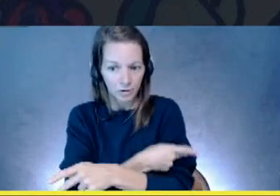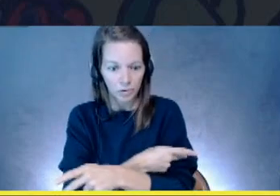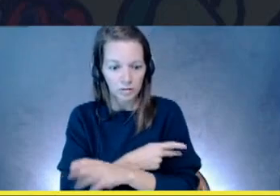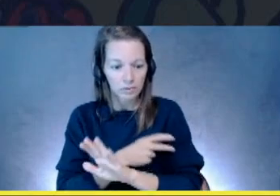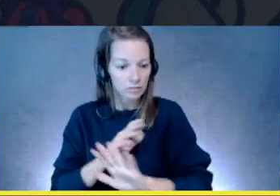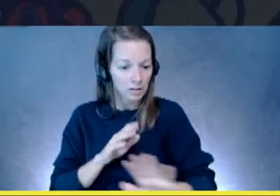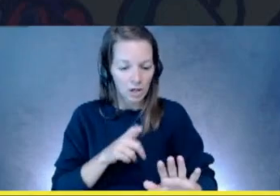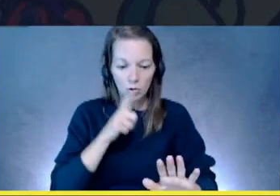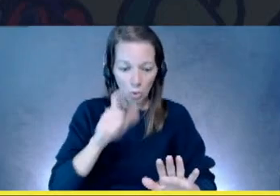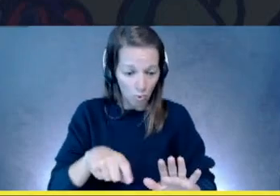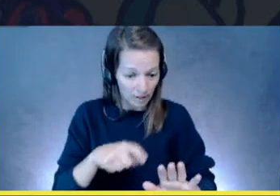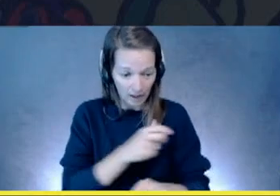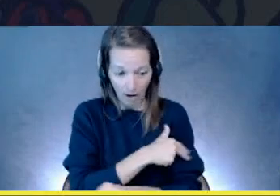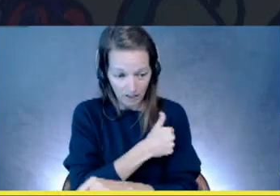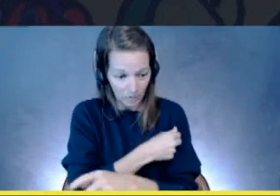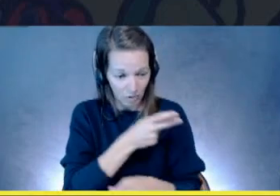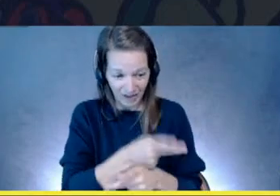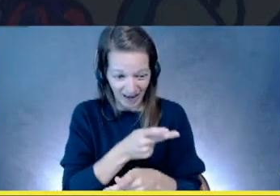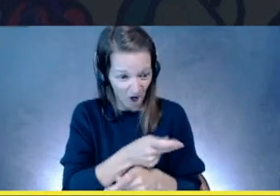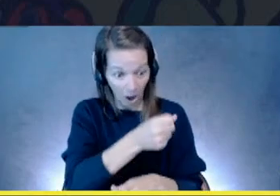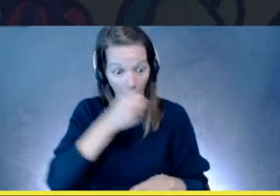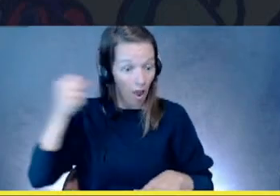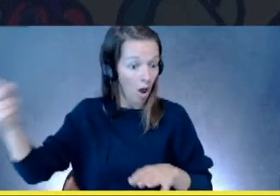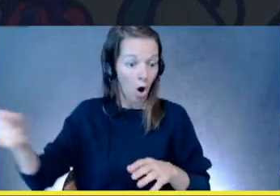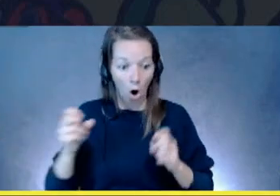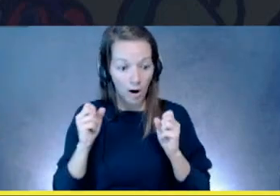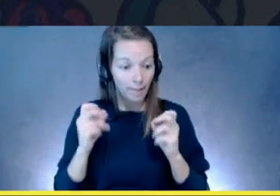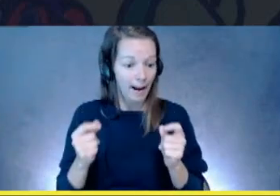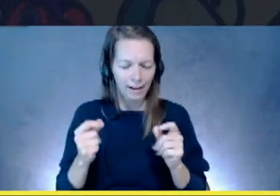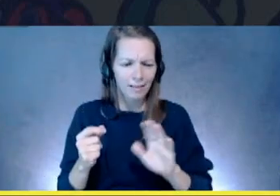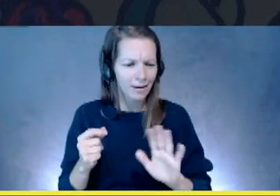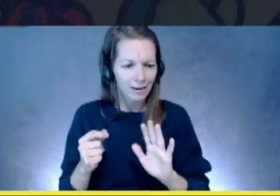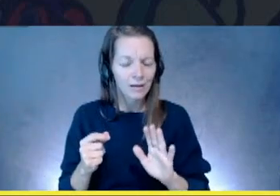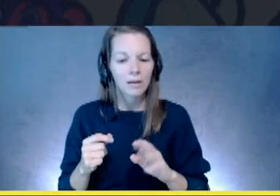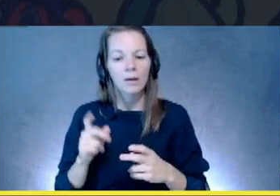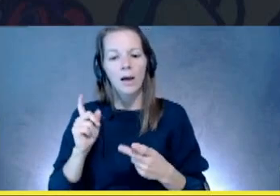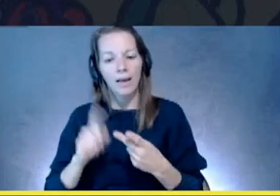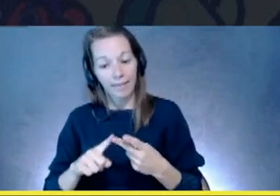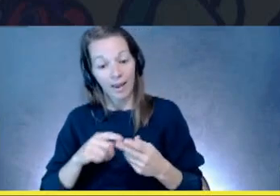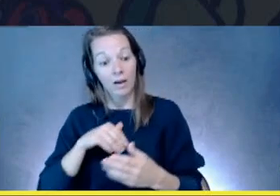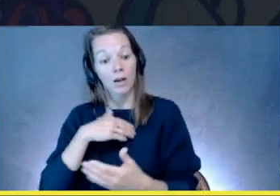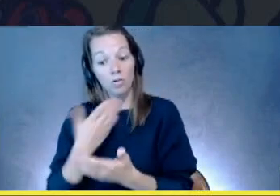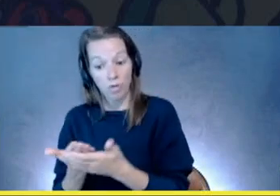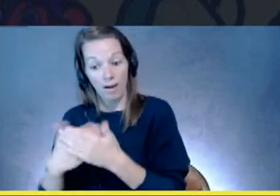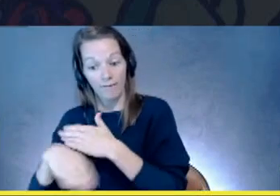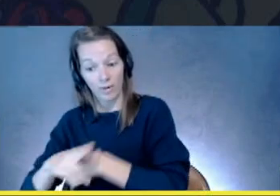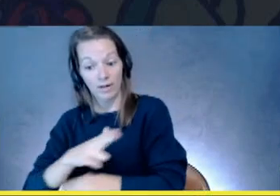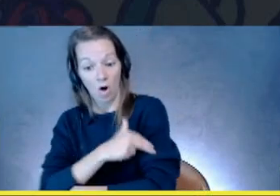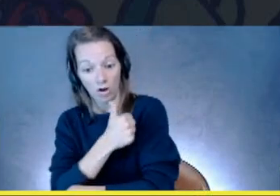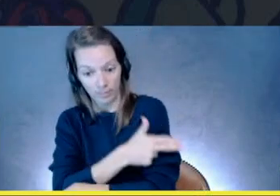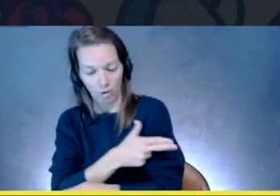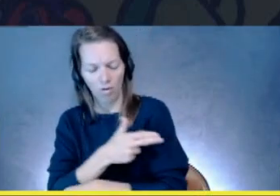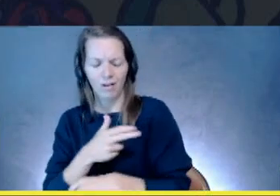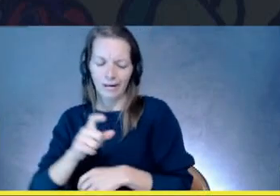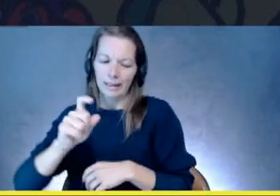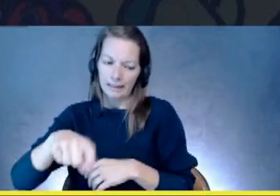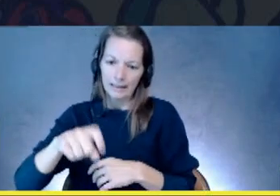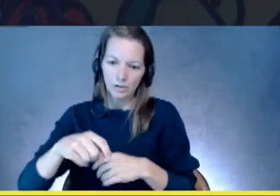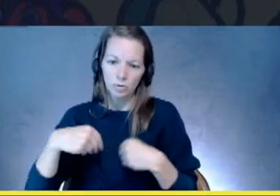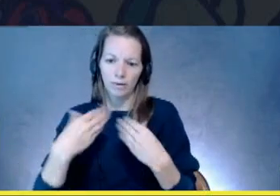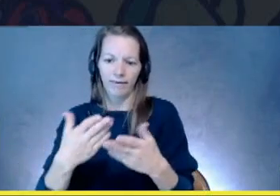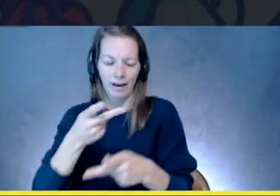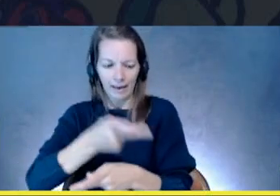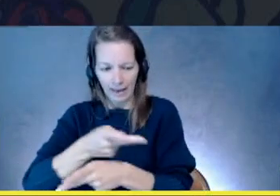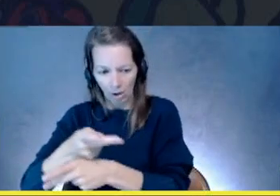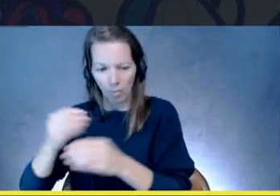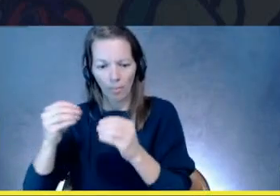hospital care in the first place. And then, of course, at the hospital level, we need to include carers much more frequently, much